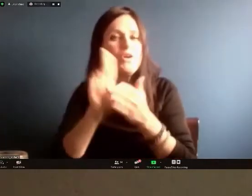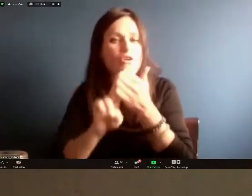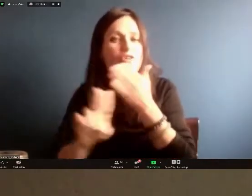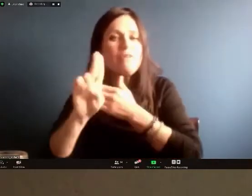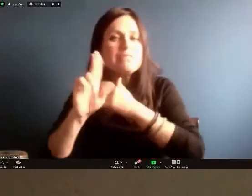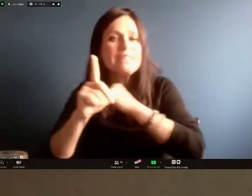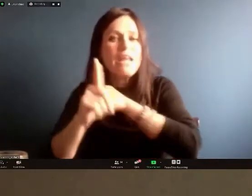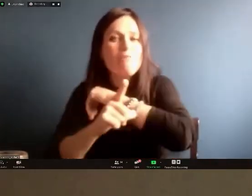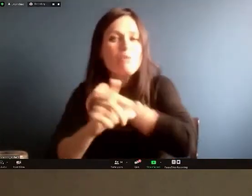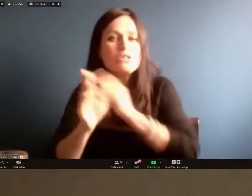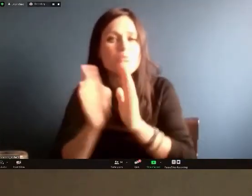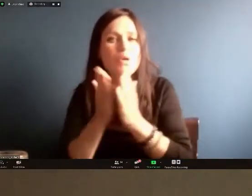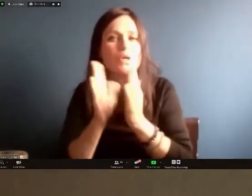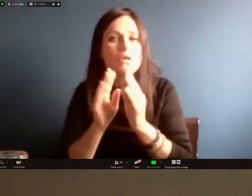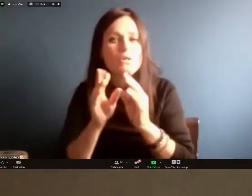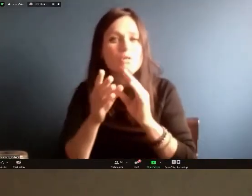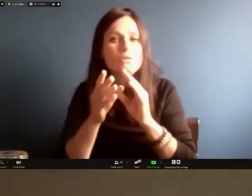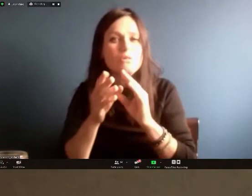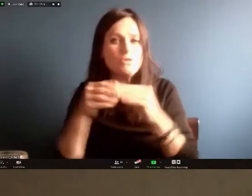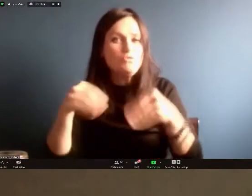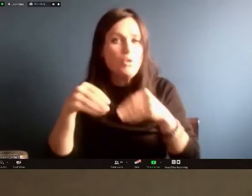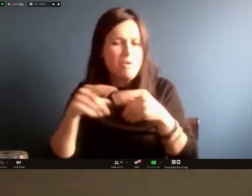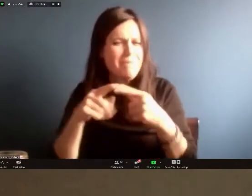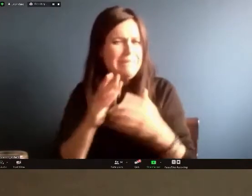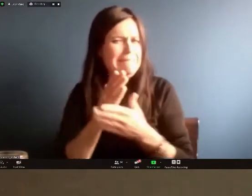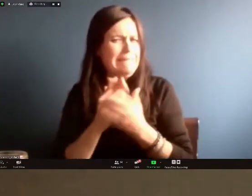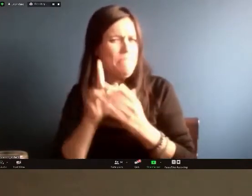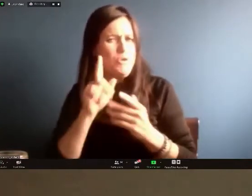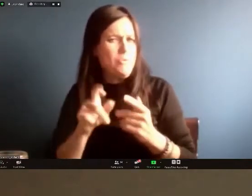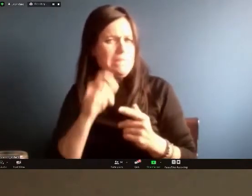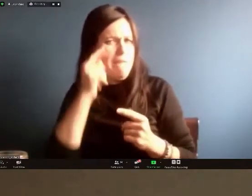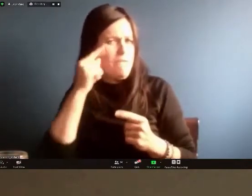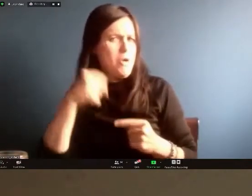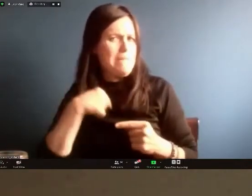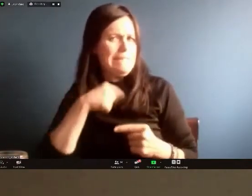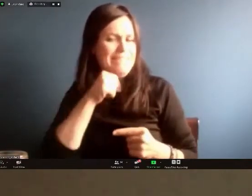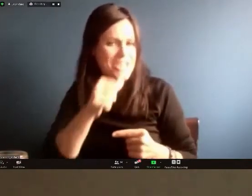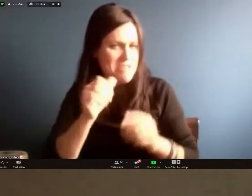of these questions are not really mine to answer, but April